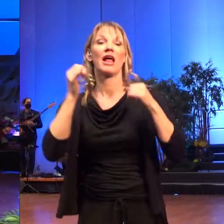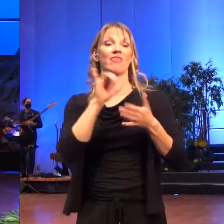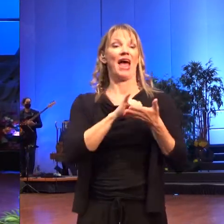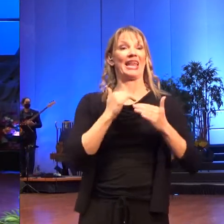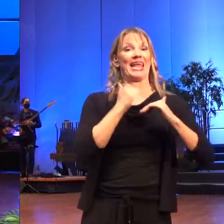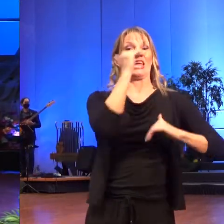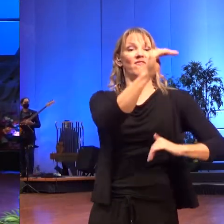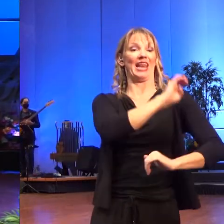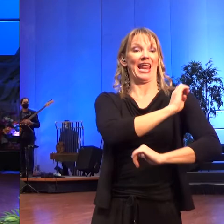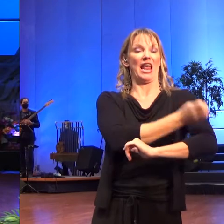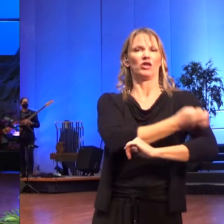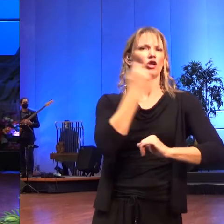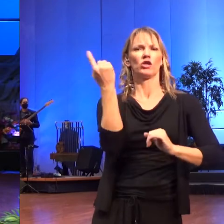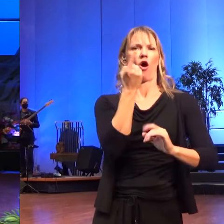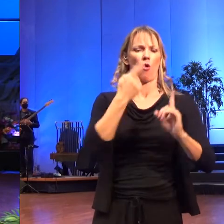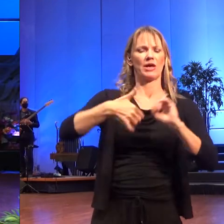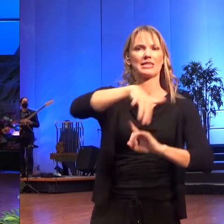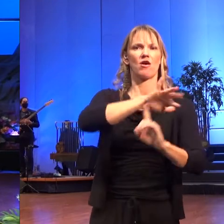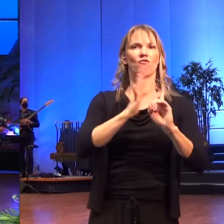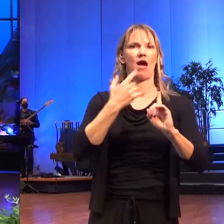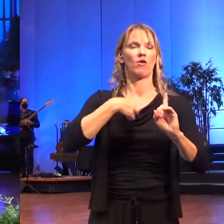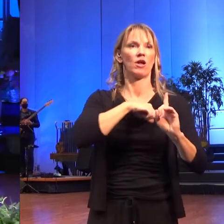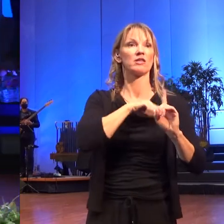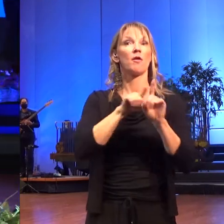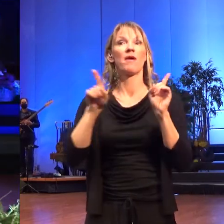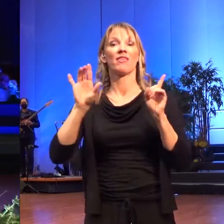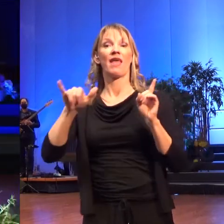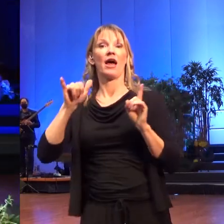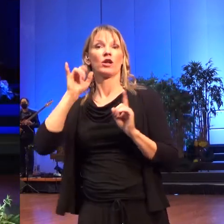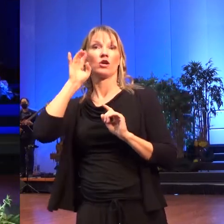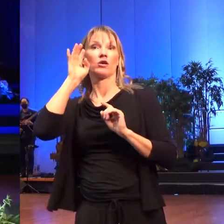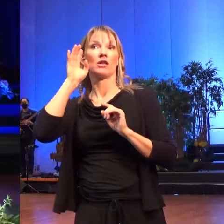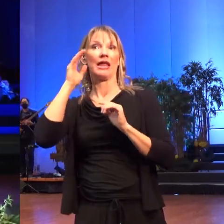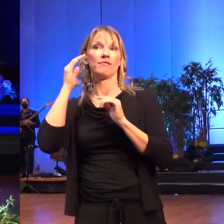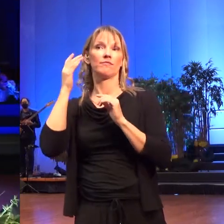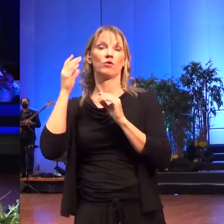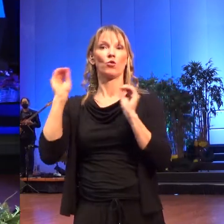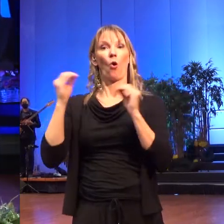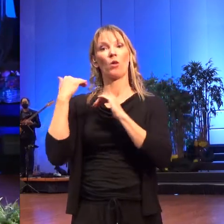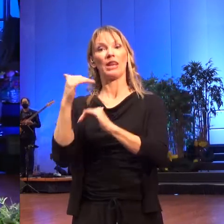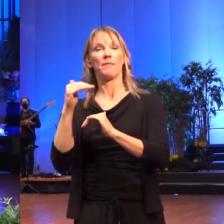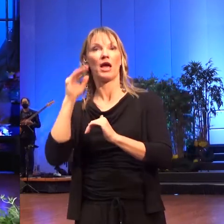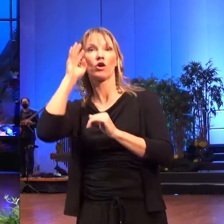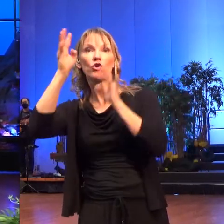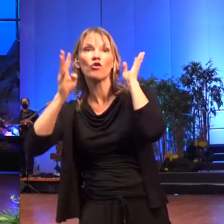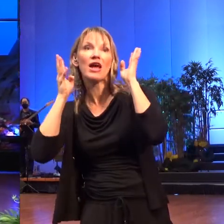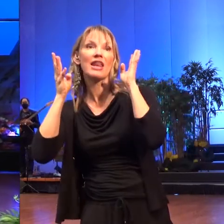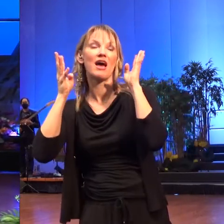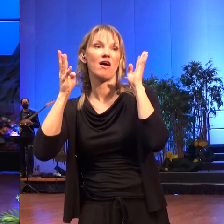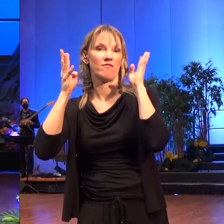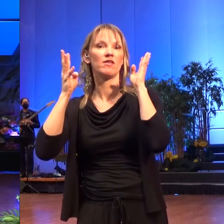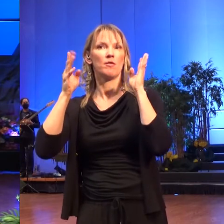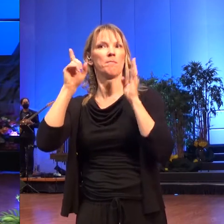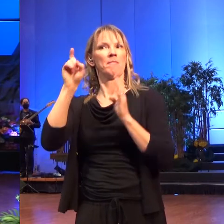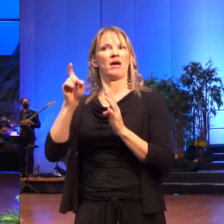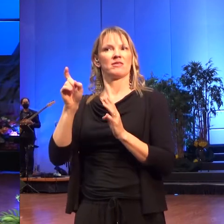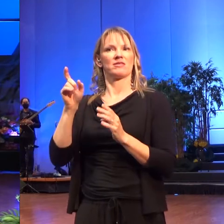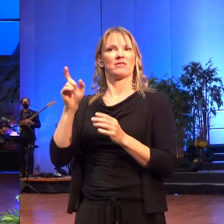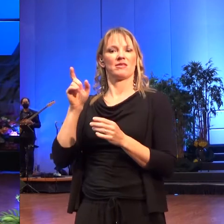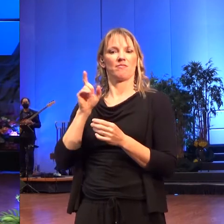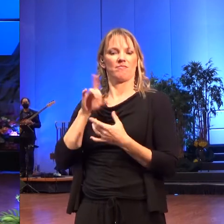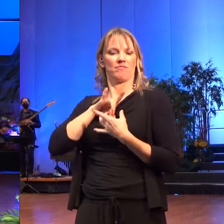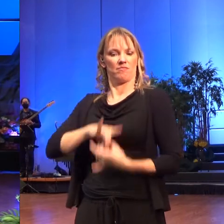energy is around us all the time, but that limitless creative imagination, it's something that each of us must get in touch with